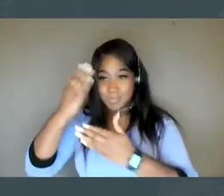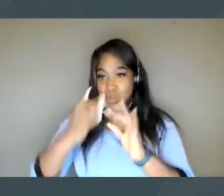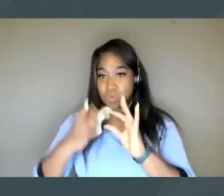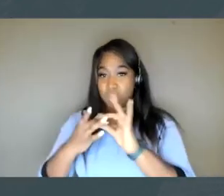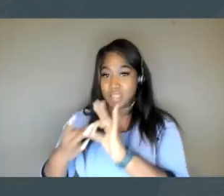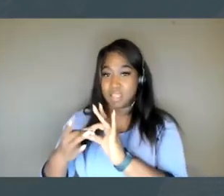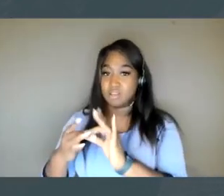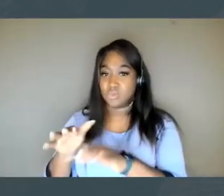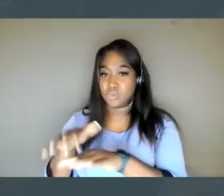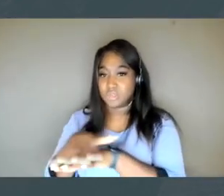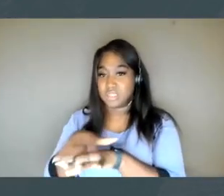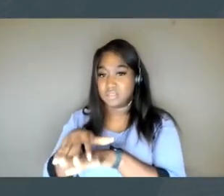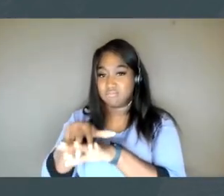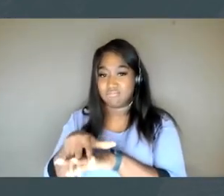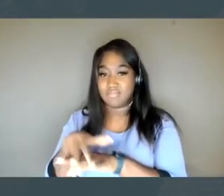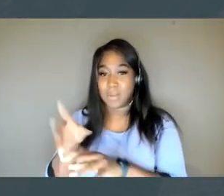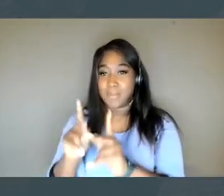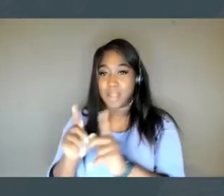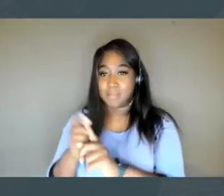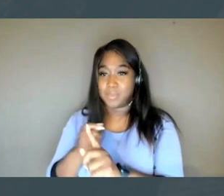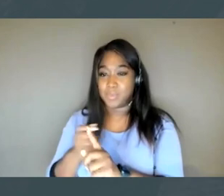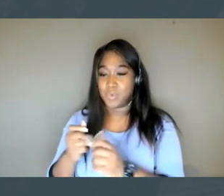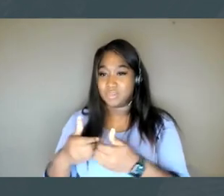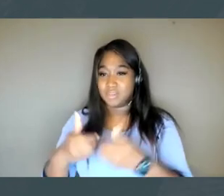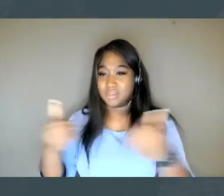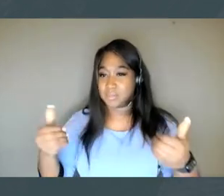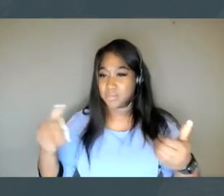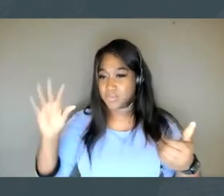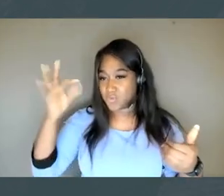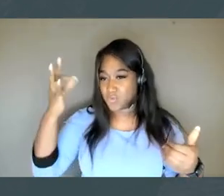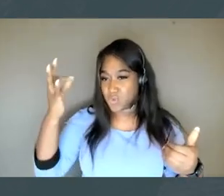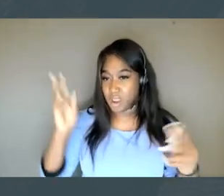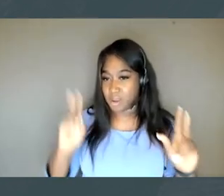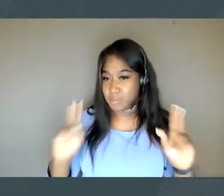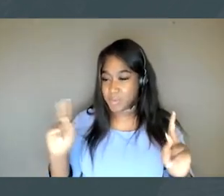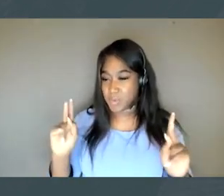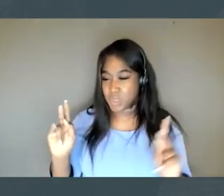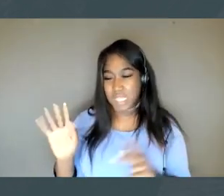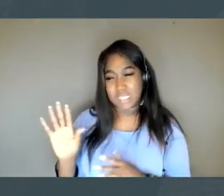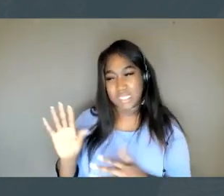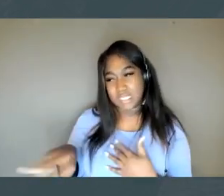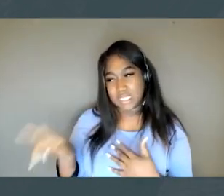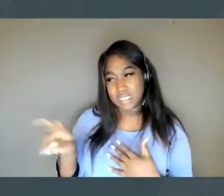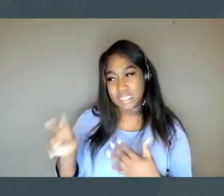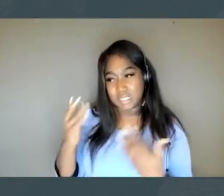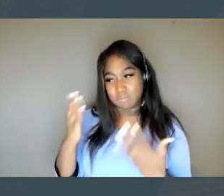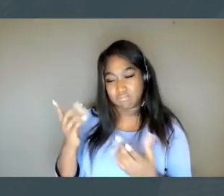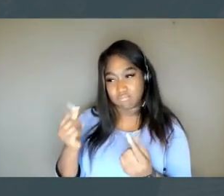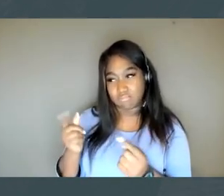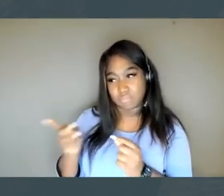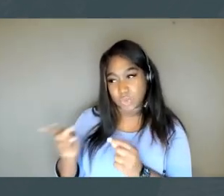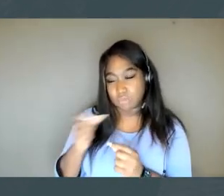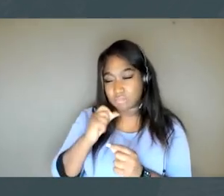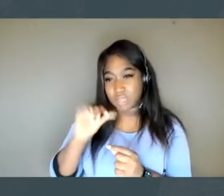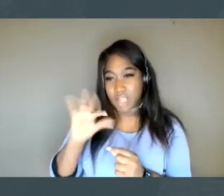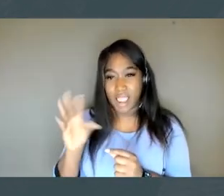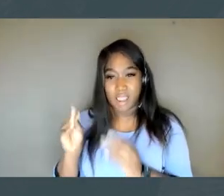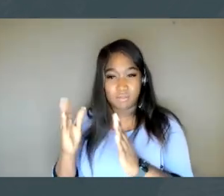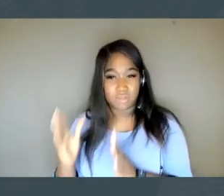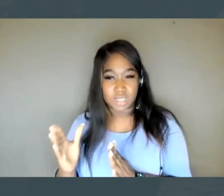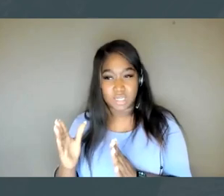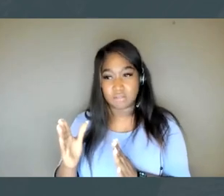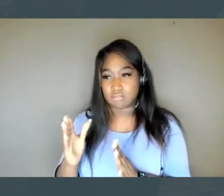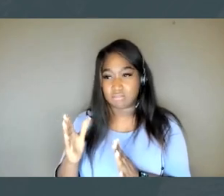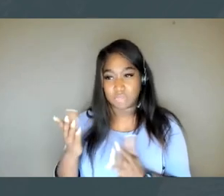France. We don't know what to make of you. You're no longer an African. You're not part of us, and you're here. So let's use English